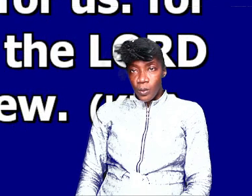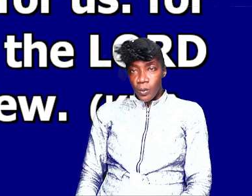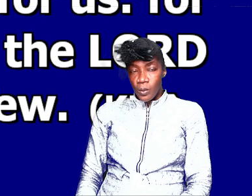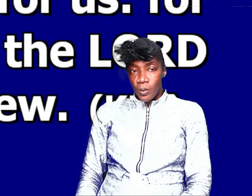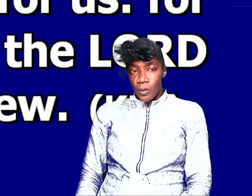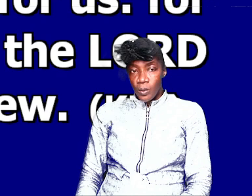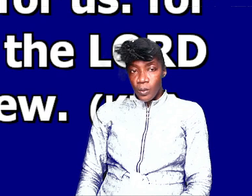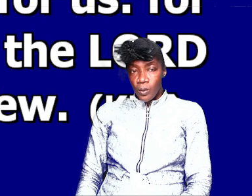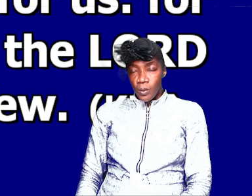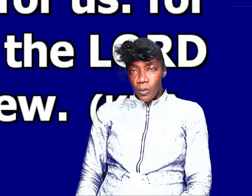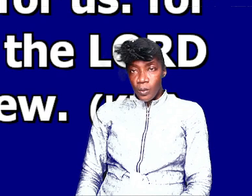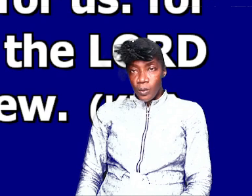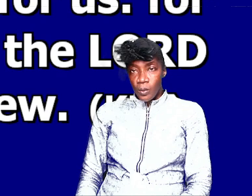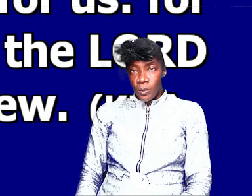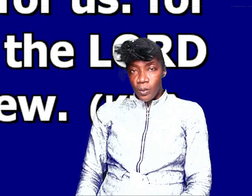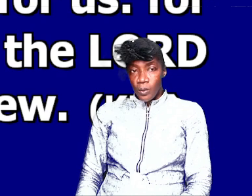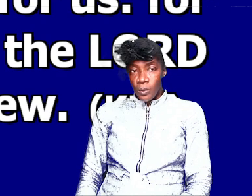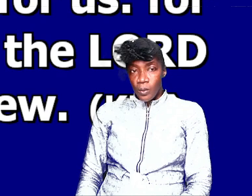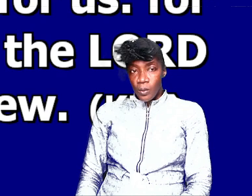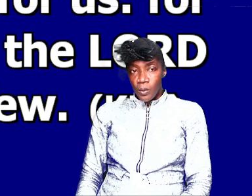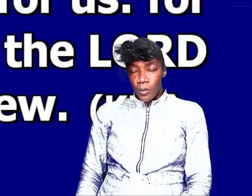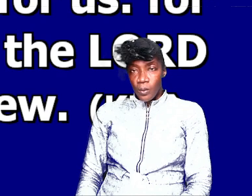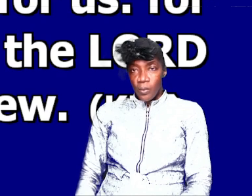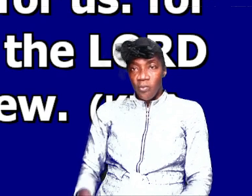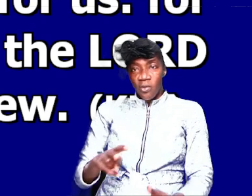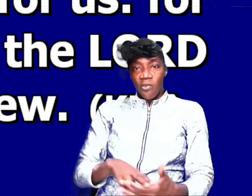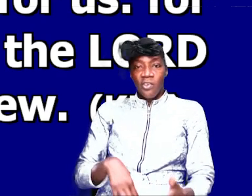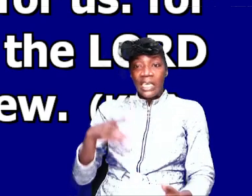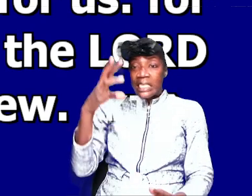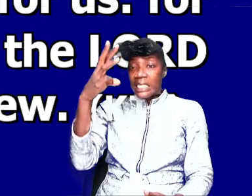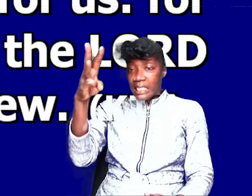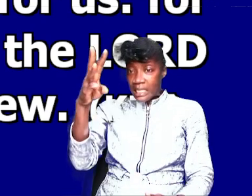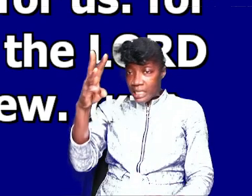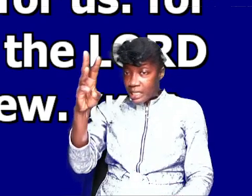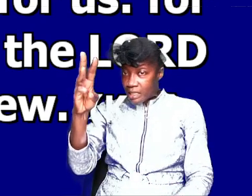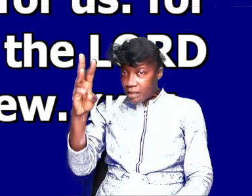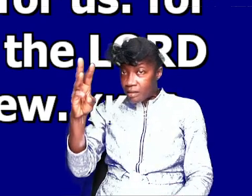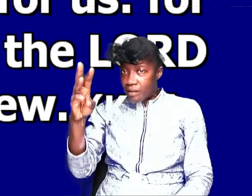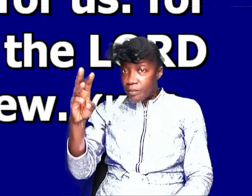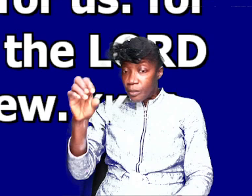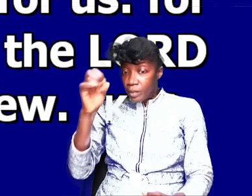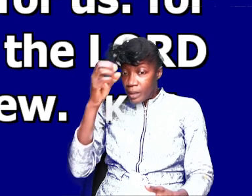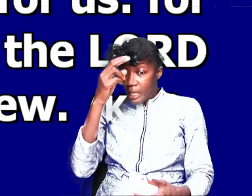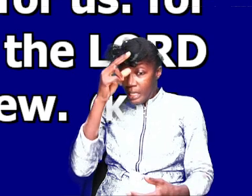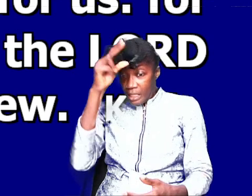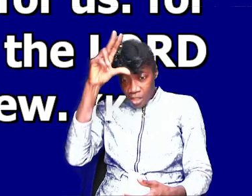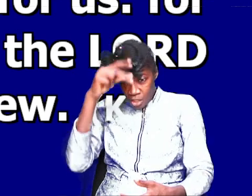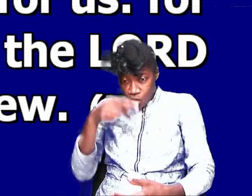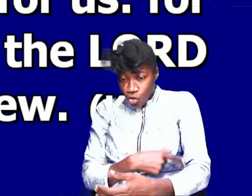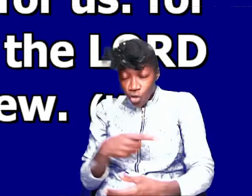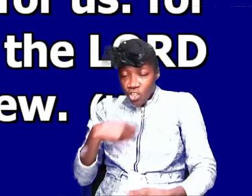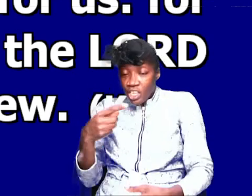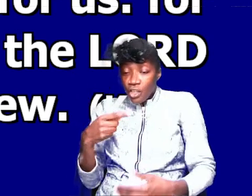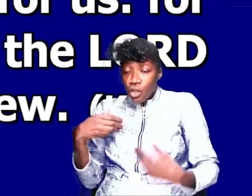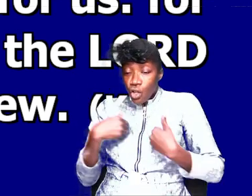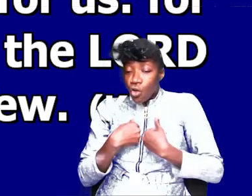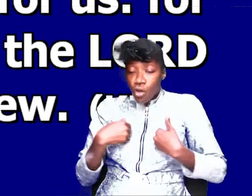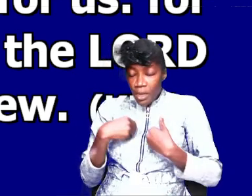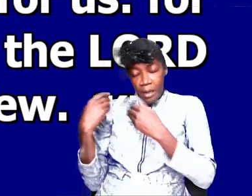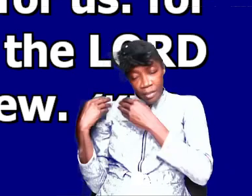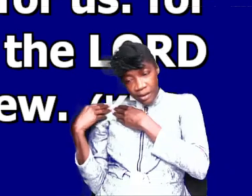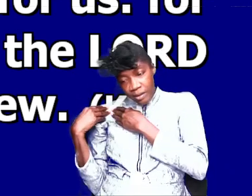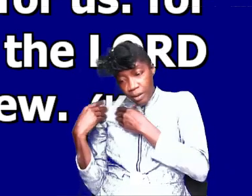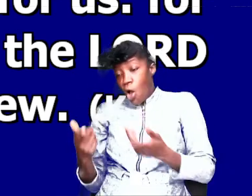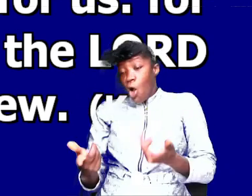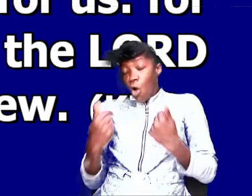the book of Samuel not so long. But verse 6, and Jonathan said to the young man that bear his armor, come, let us go